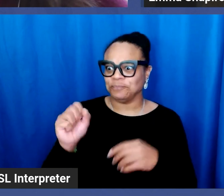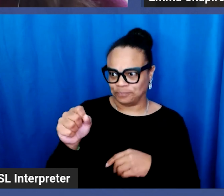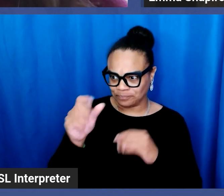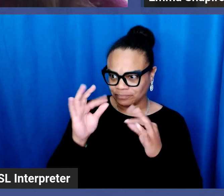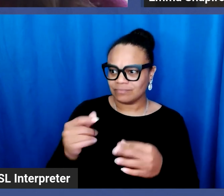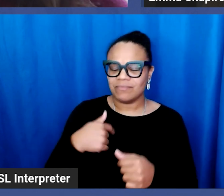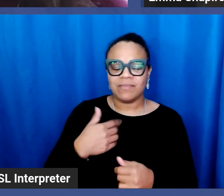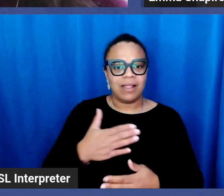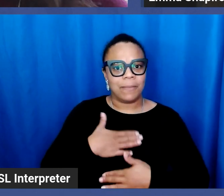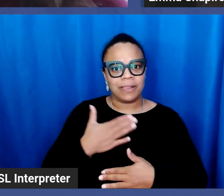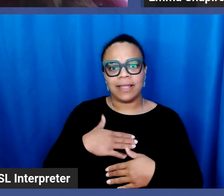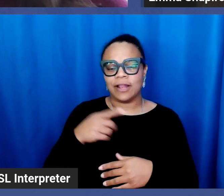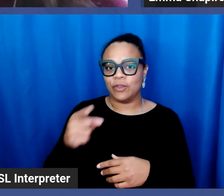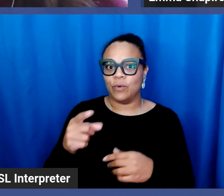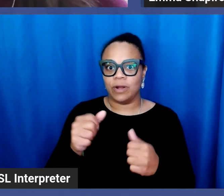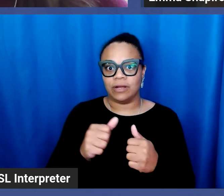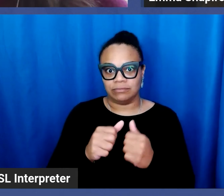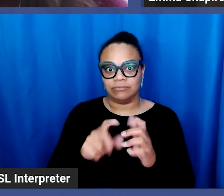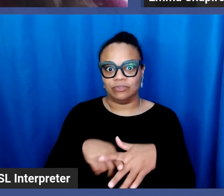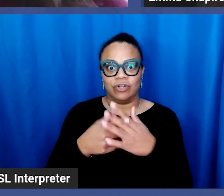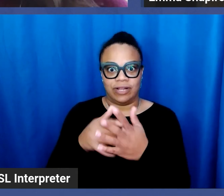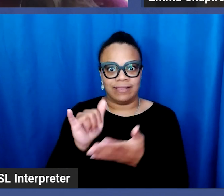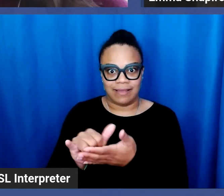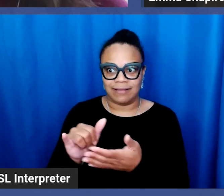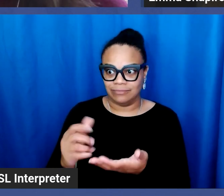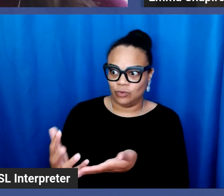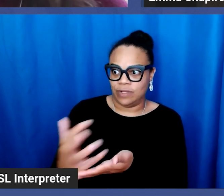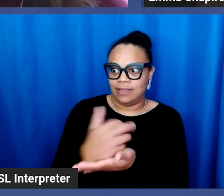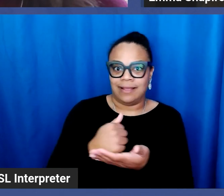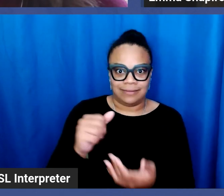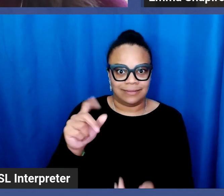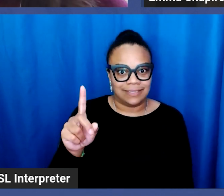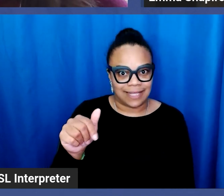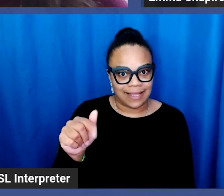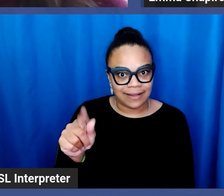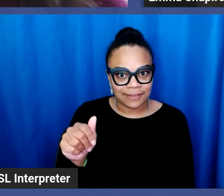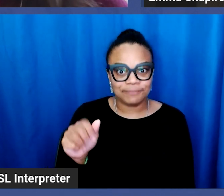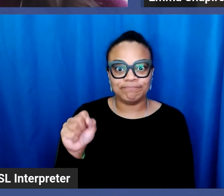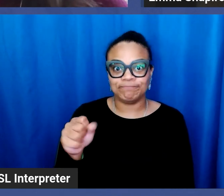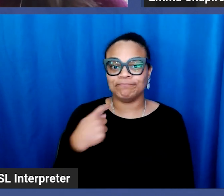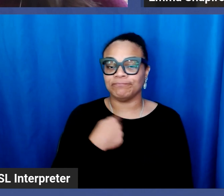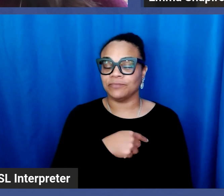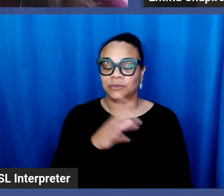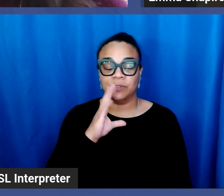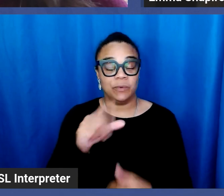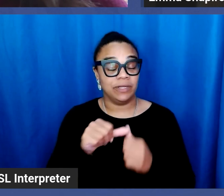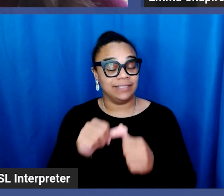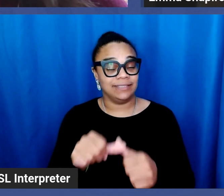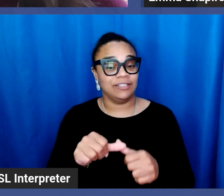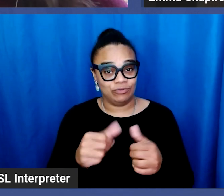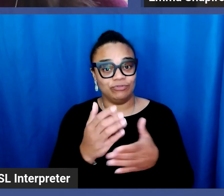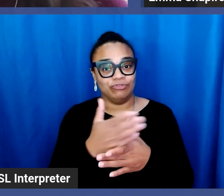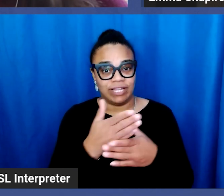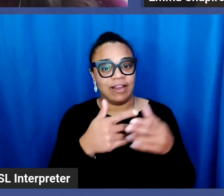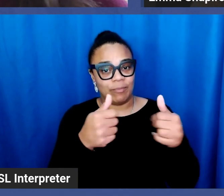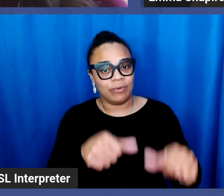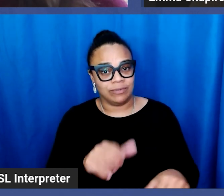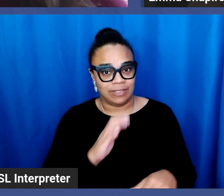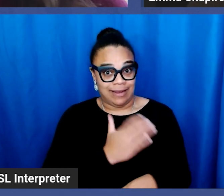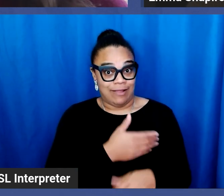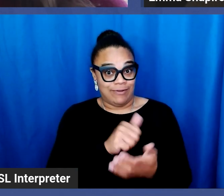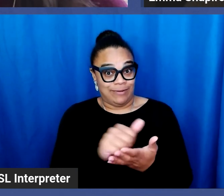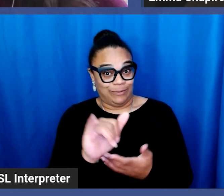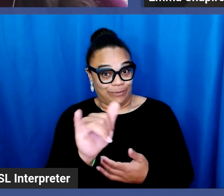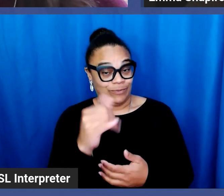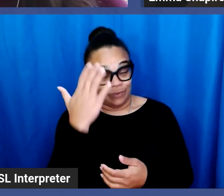you all are launching this and collecting that data. You know, we're going to continue to share it on Woodhull's page because we know